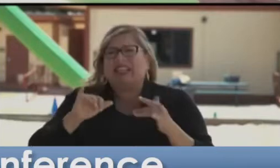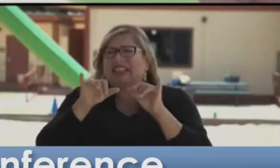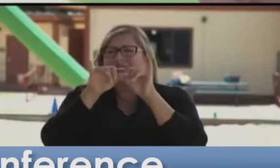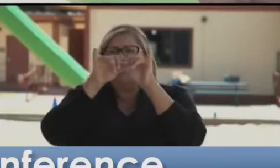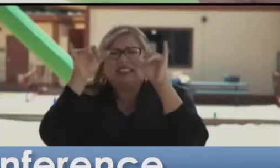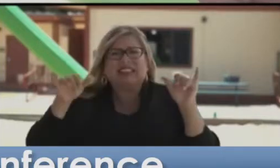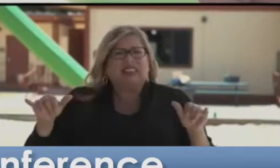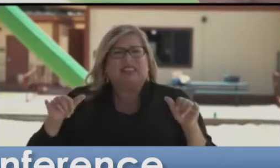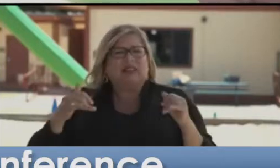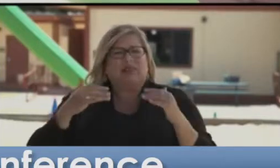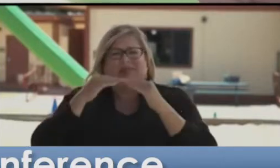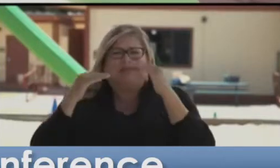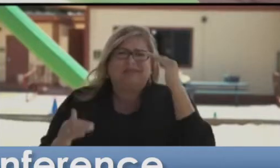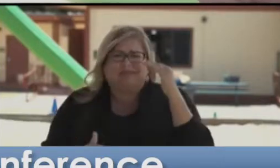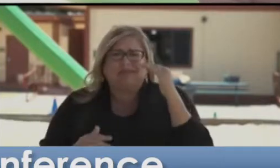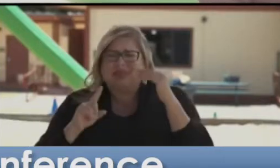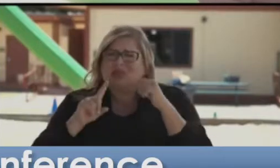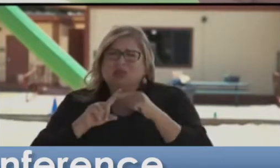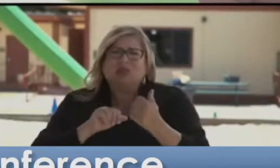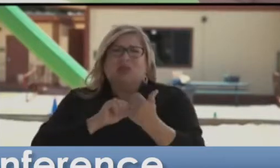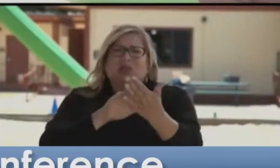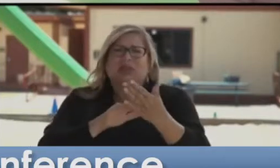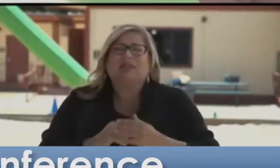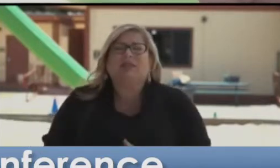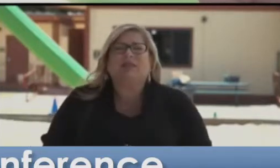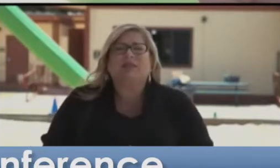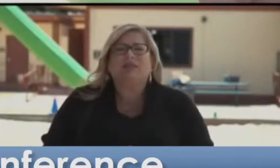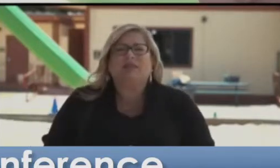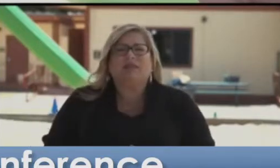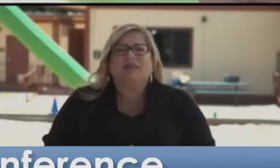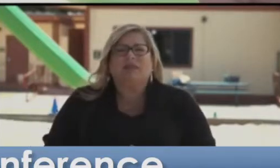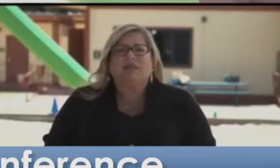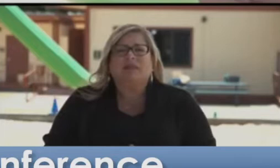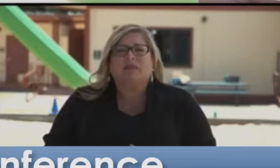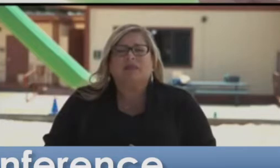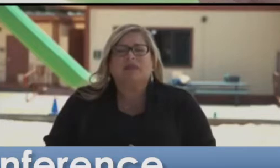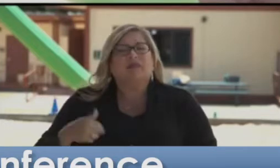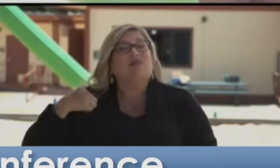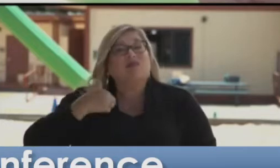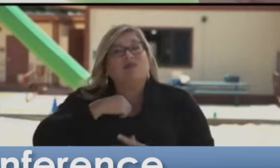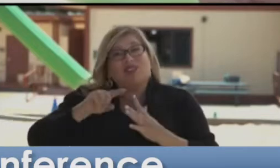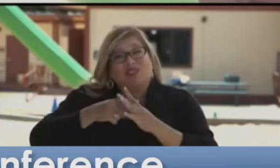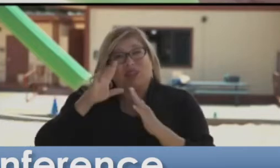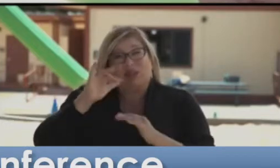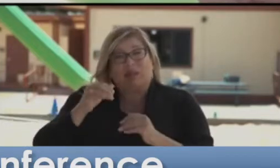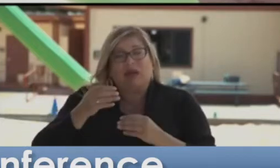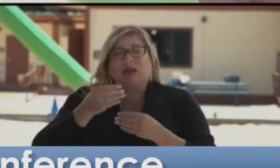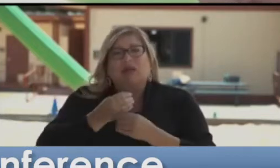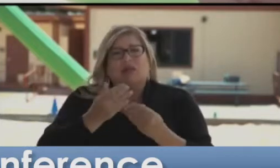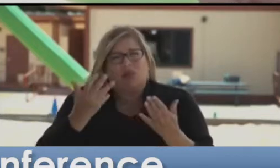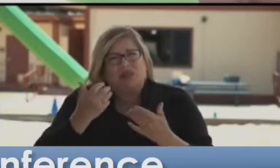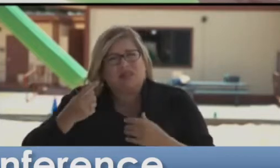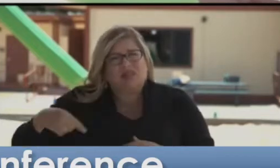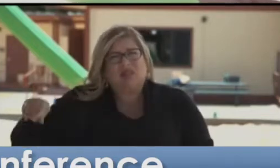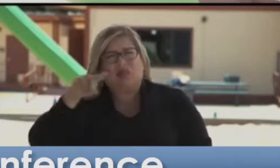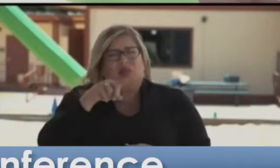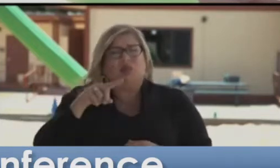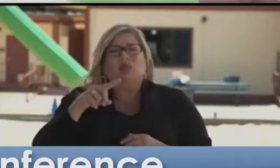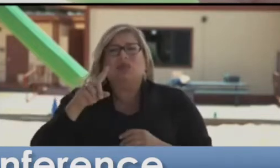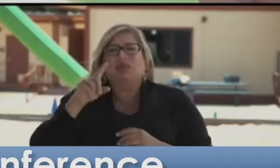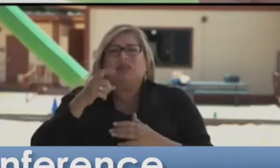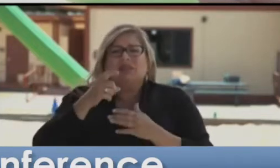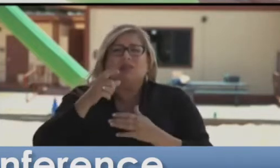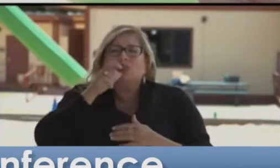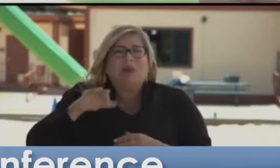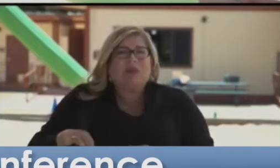announce and discuss. We started, though, by providing an assurance to the people of the state of California, the taxpayers of the